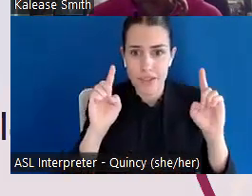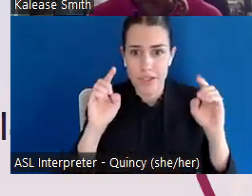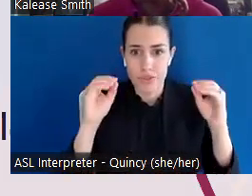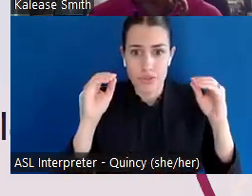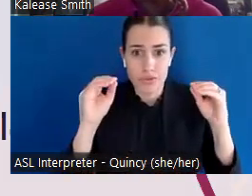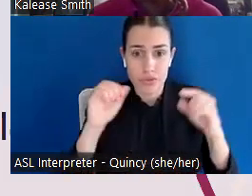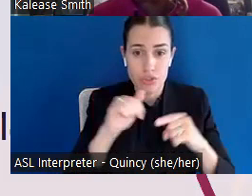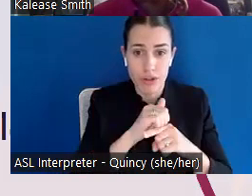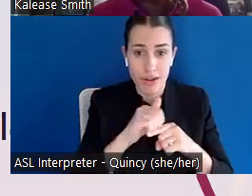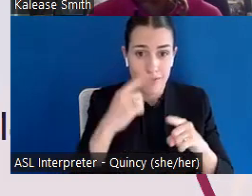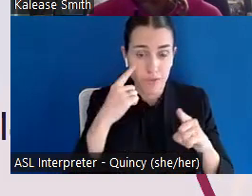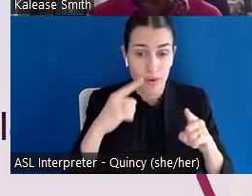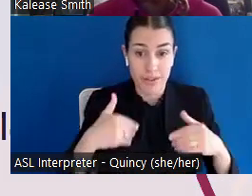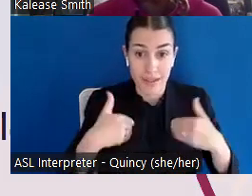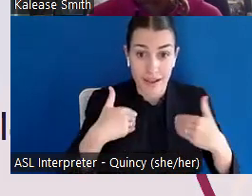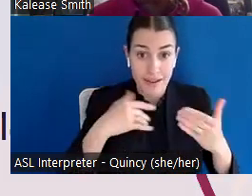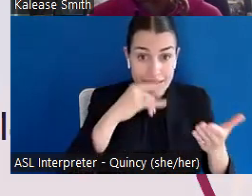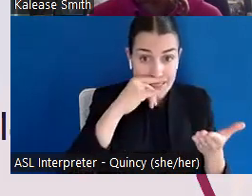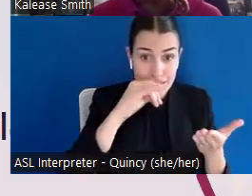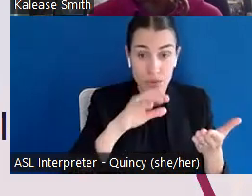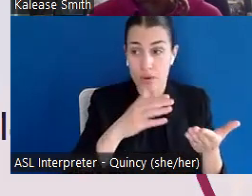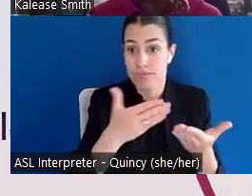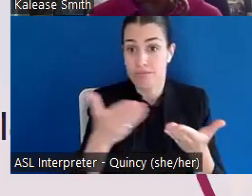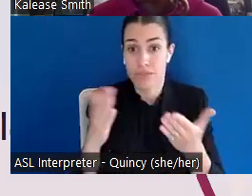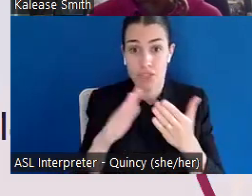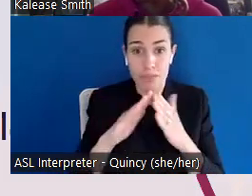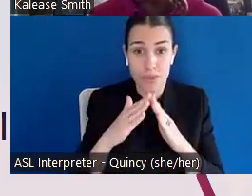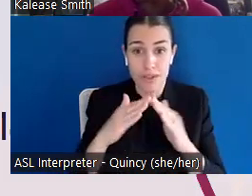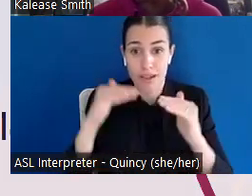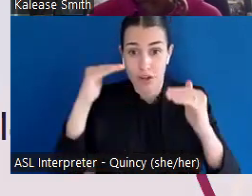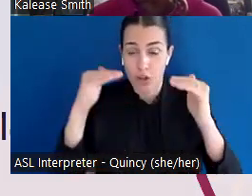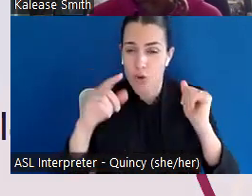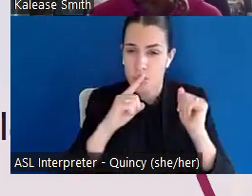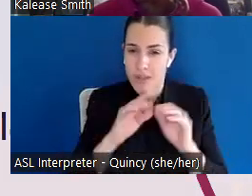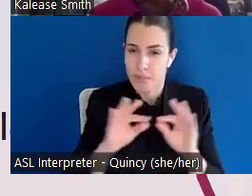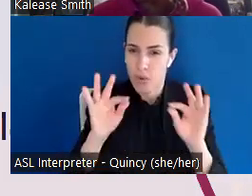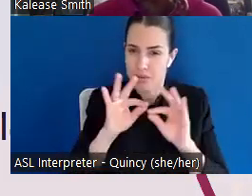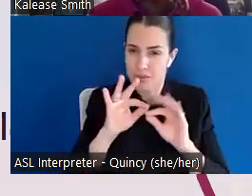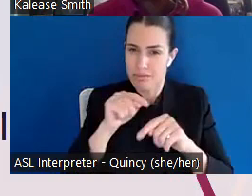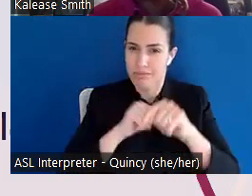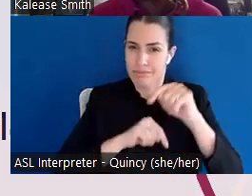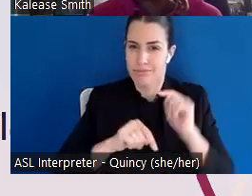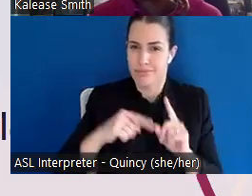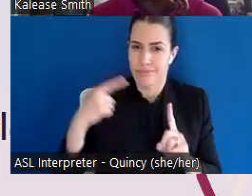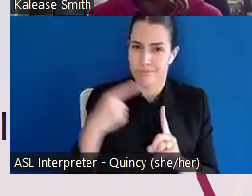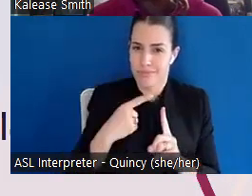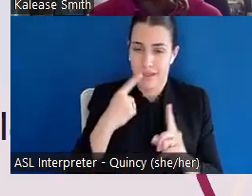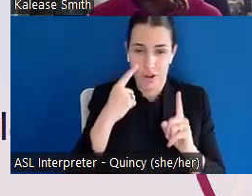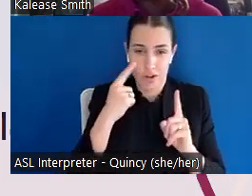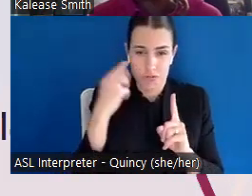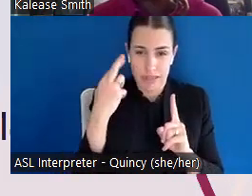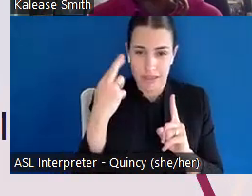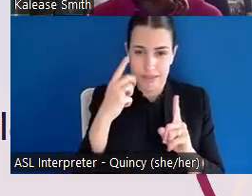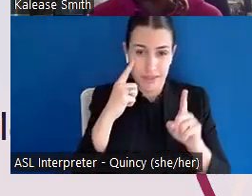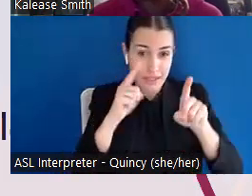for young kids or just community members and adults, I think it's really important to preface that consent is involved